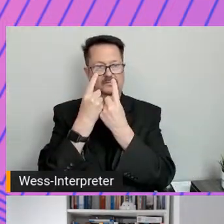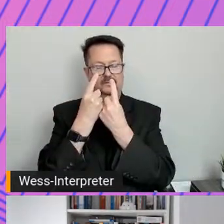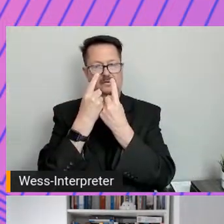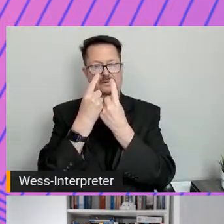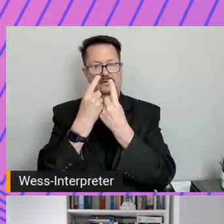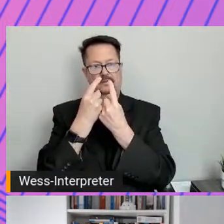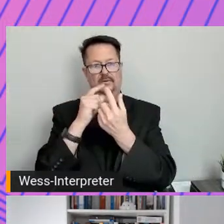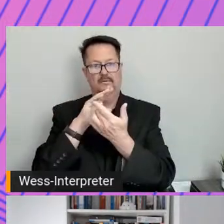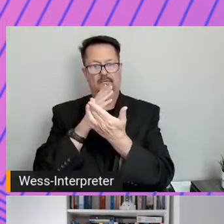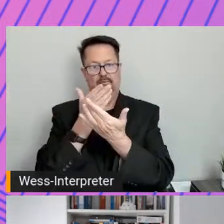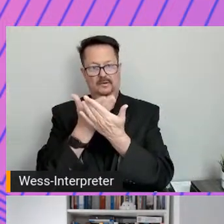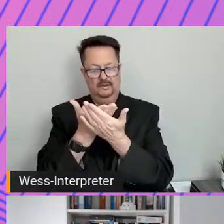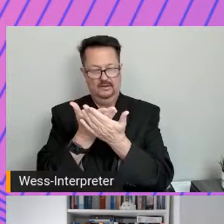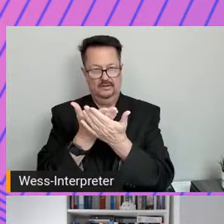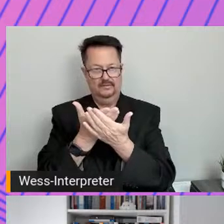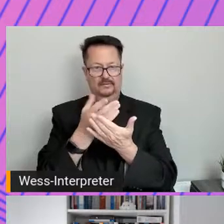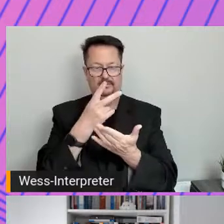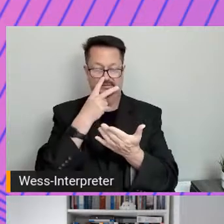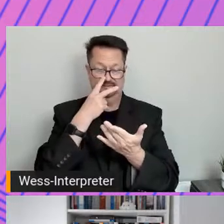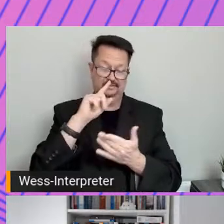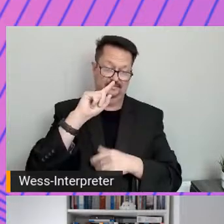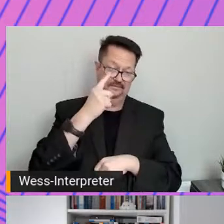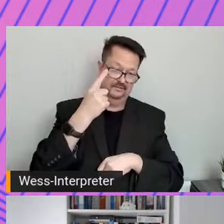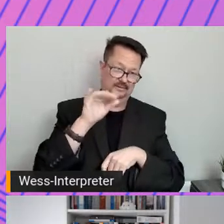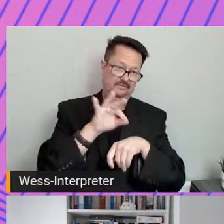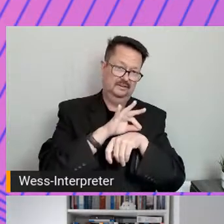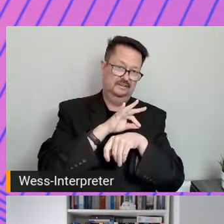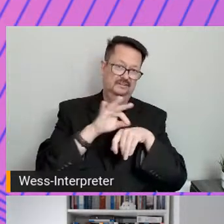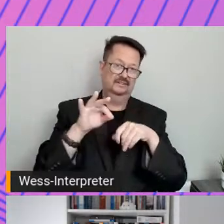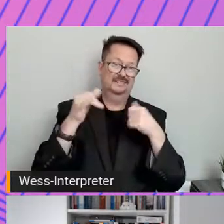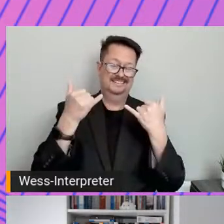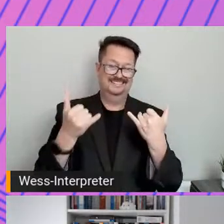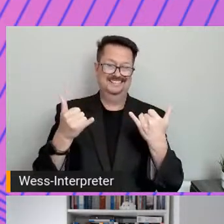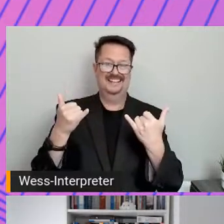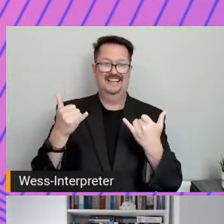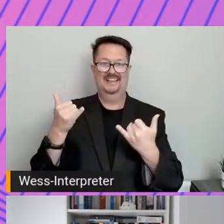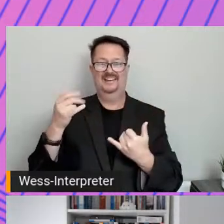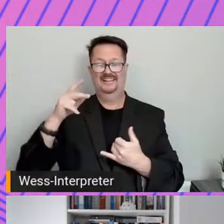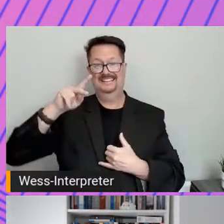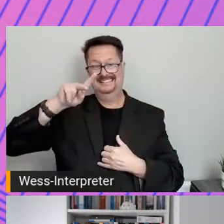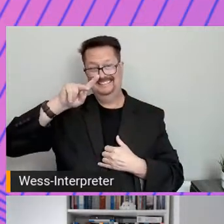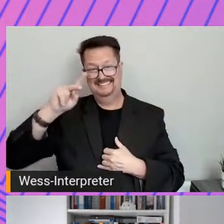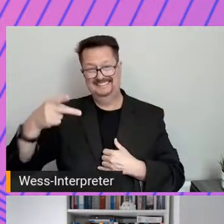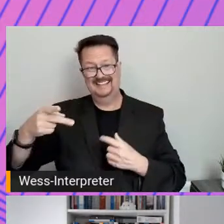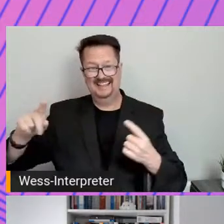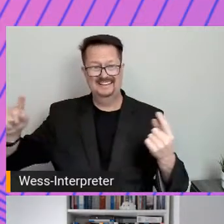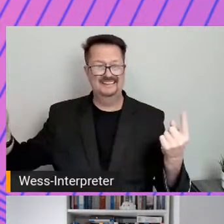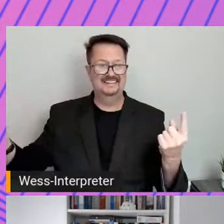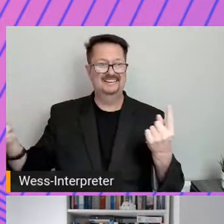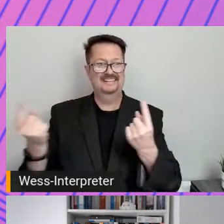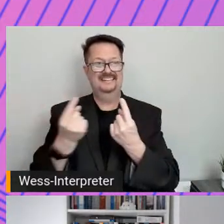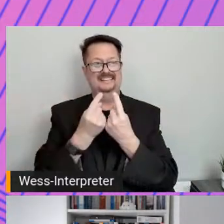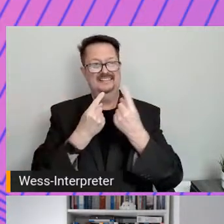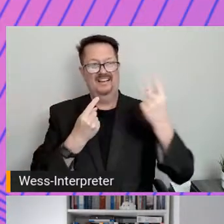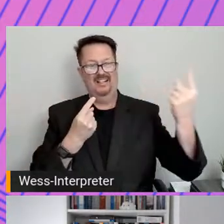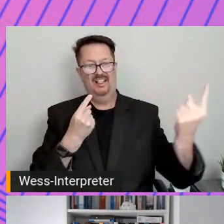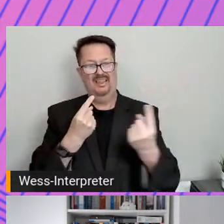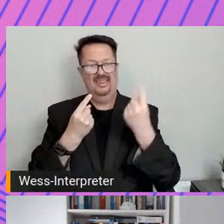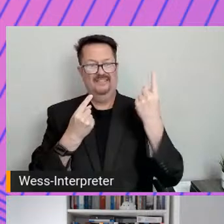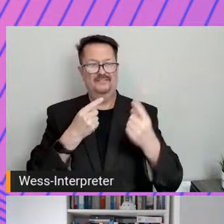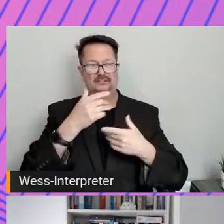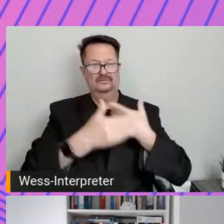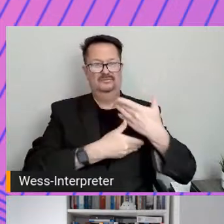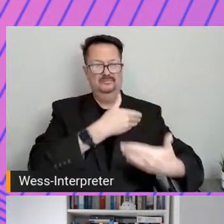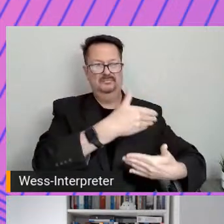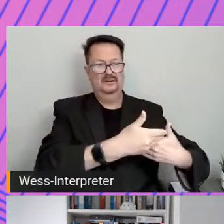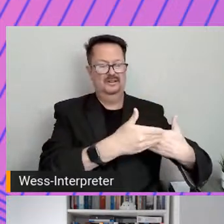there's a request that arrives to that first function instance, but now a second request actually arrives while the first request is being processed.